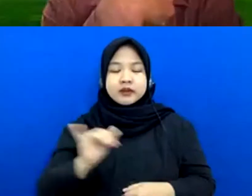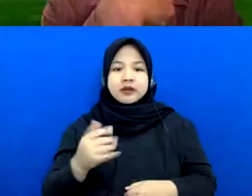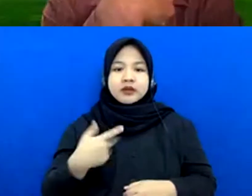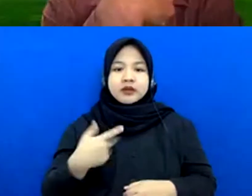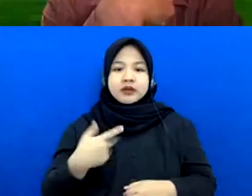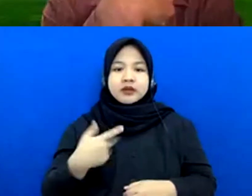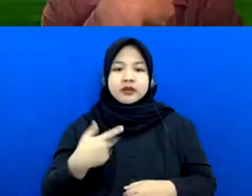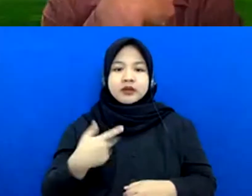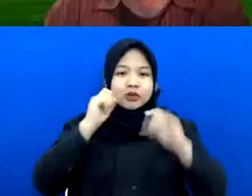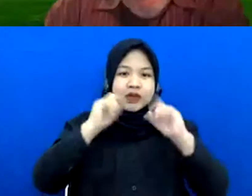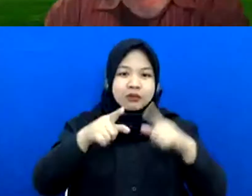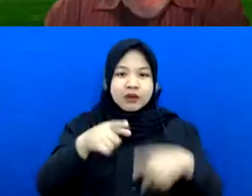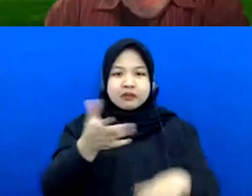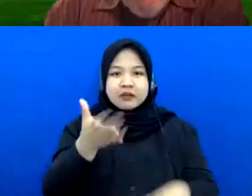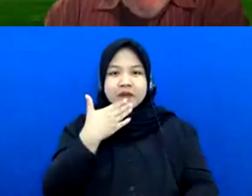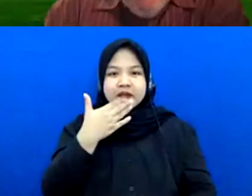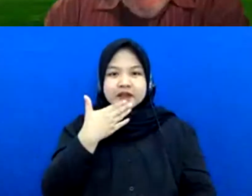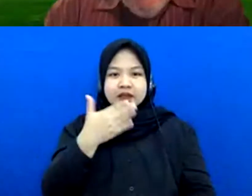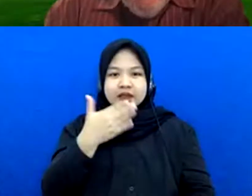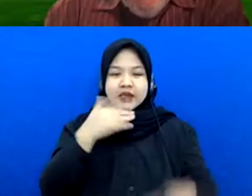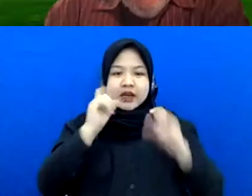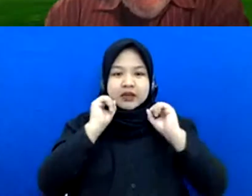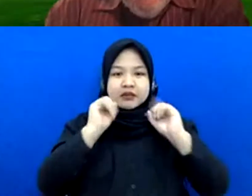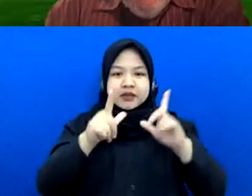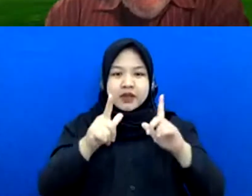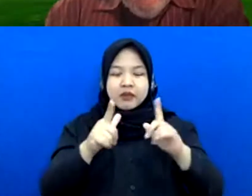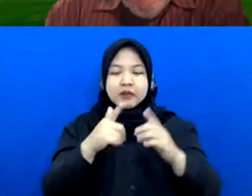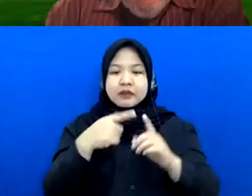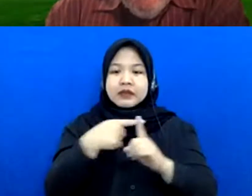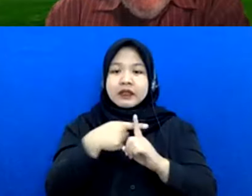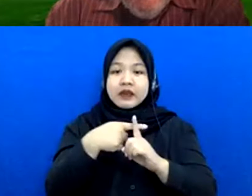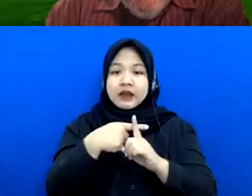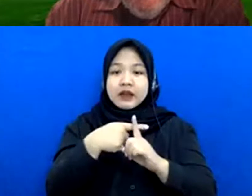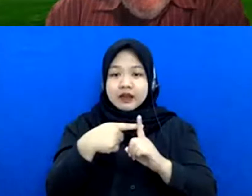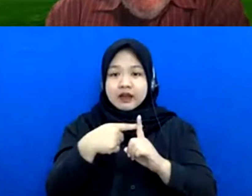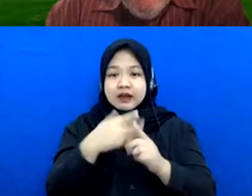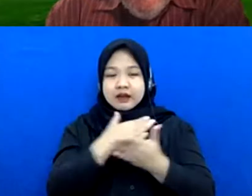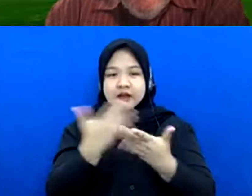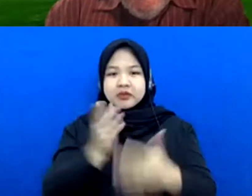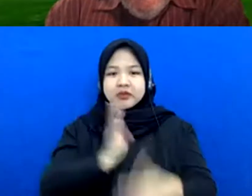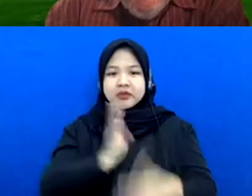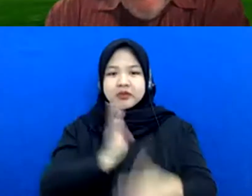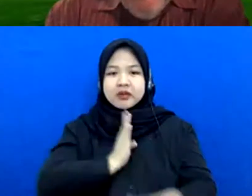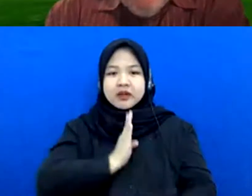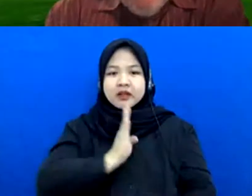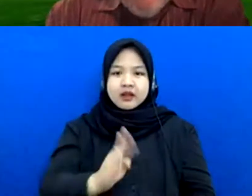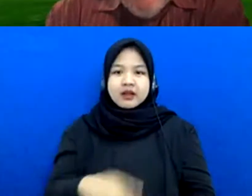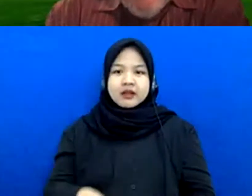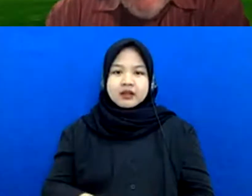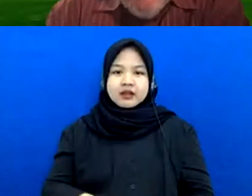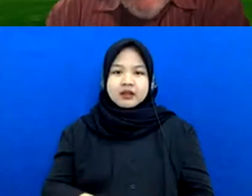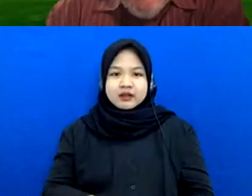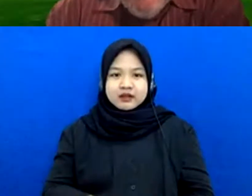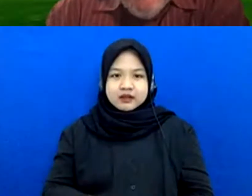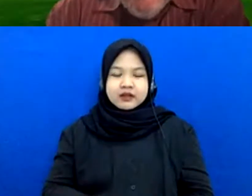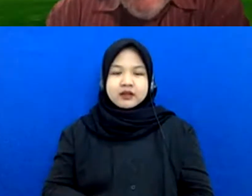Yeah. When 5 like don't know what to answer, they tend to answer in the midpoint or neutral.